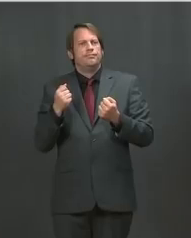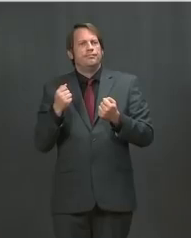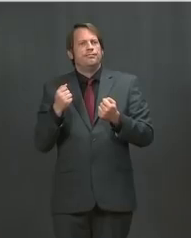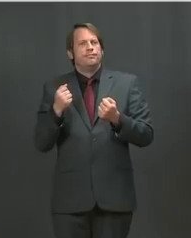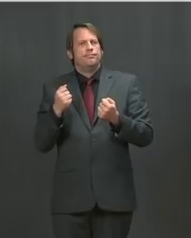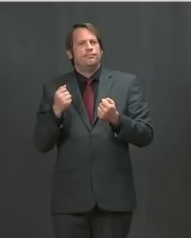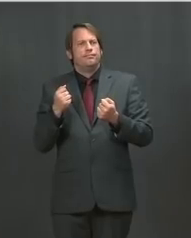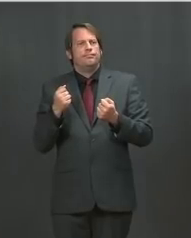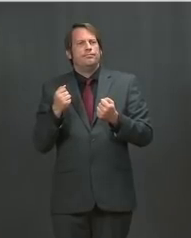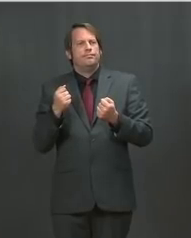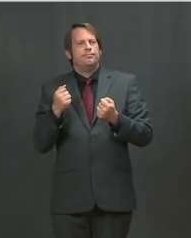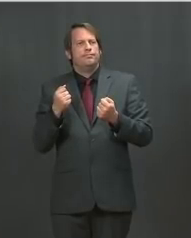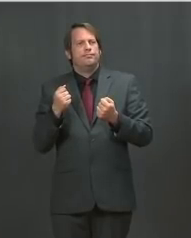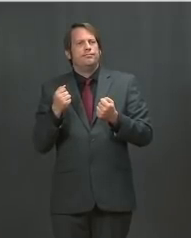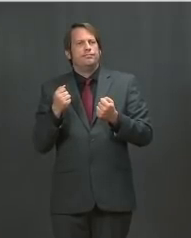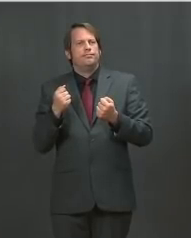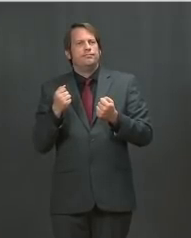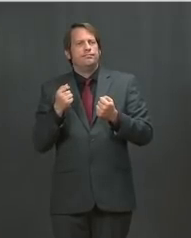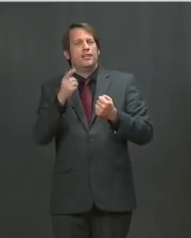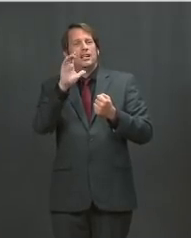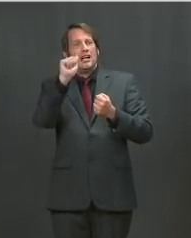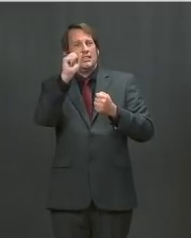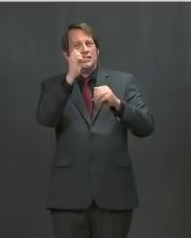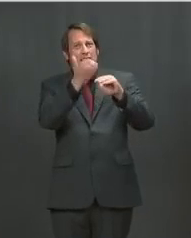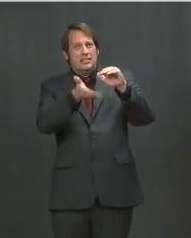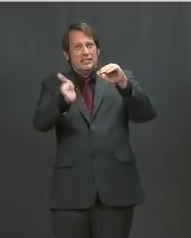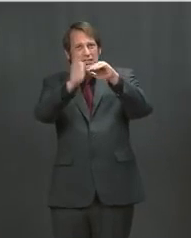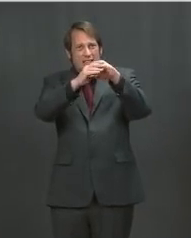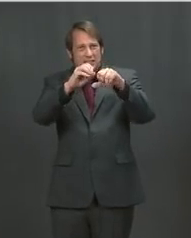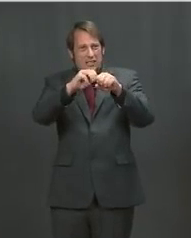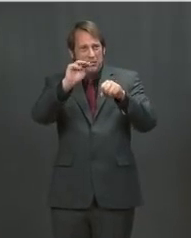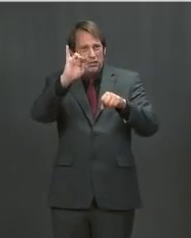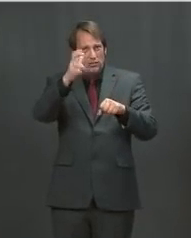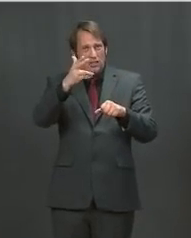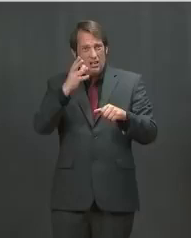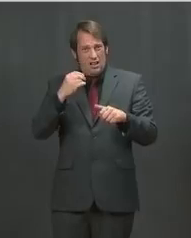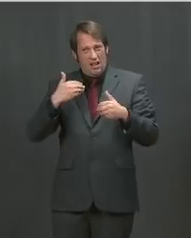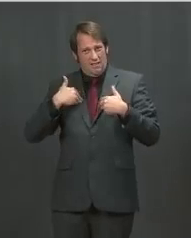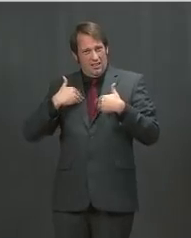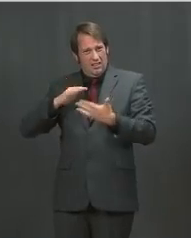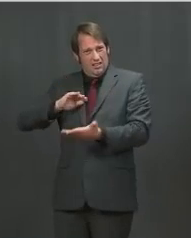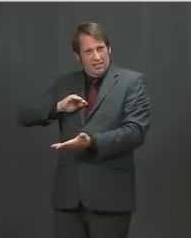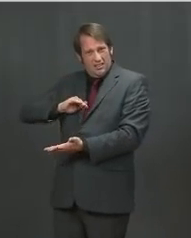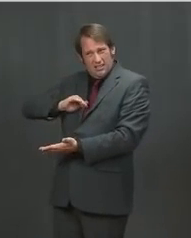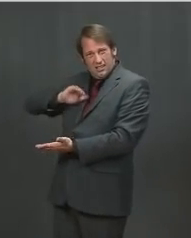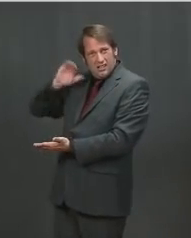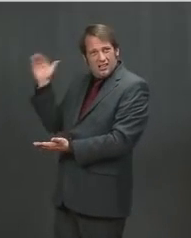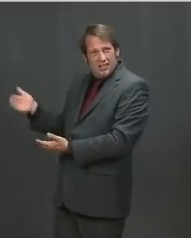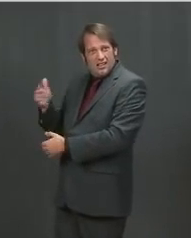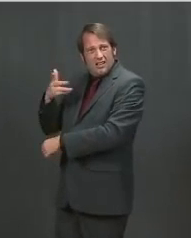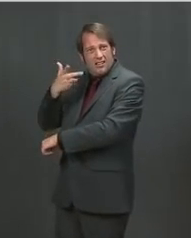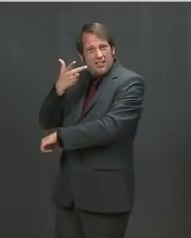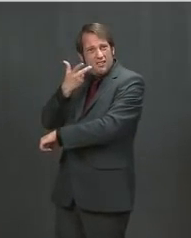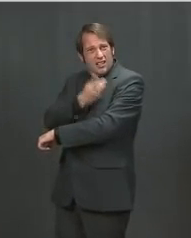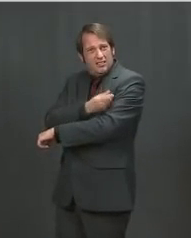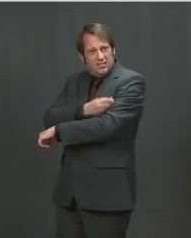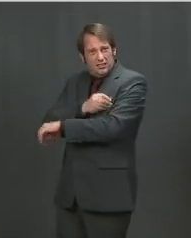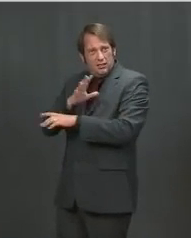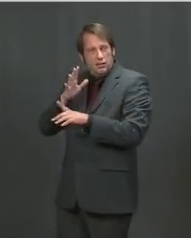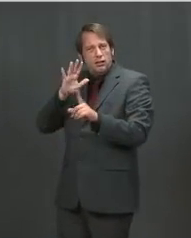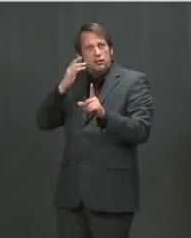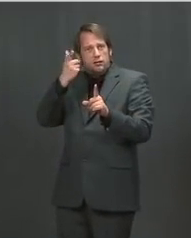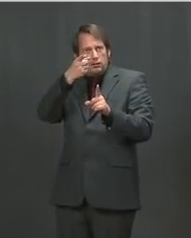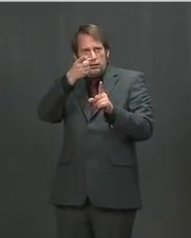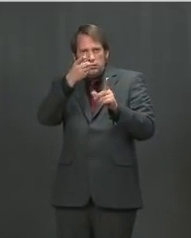states, if not now, is there a time when you would consider tweaking that formula or even targeting specifically